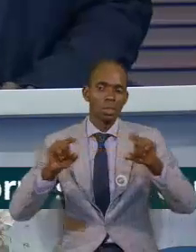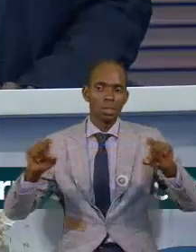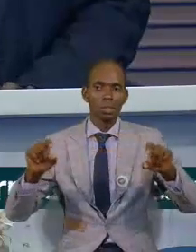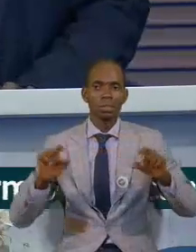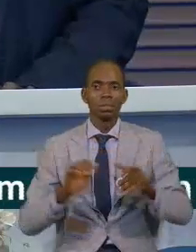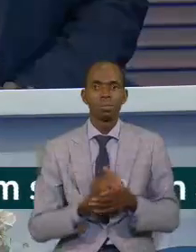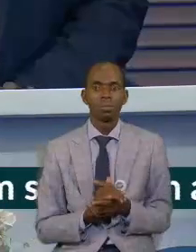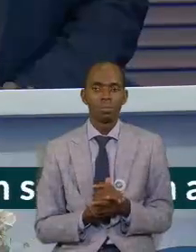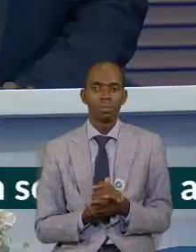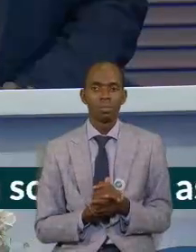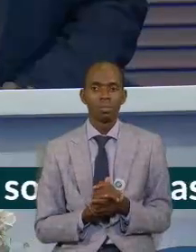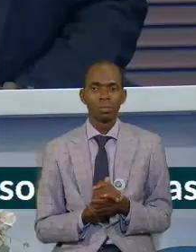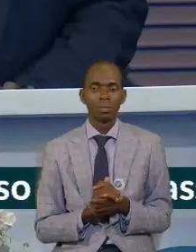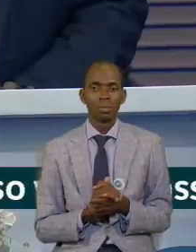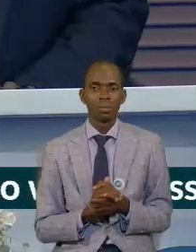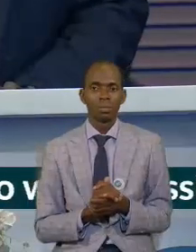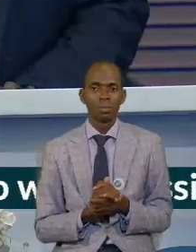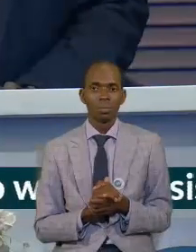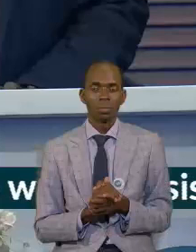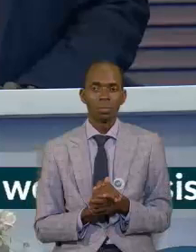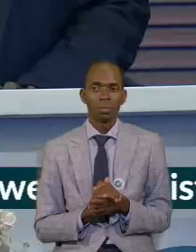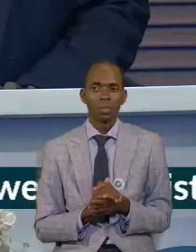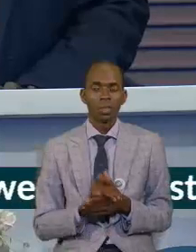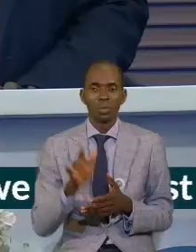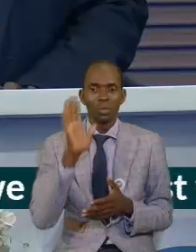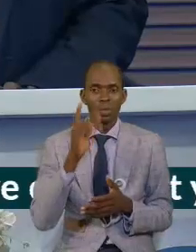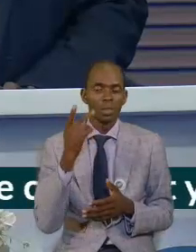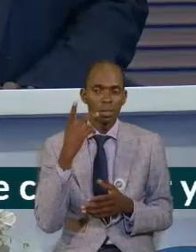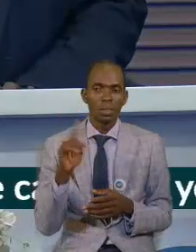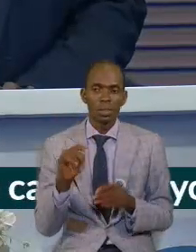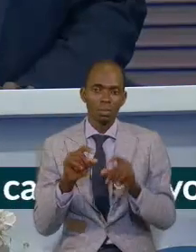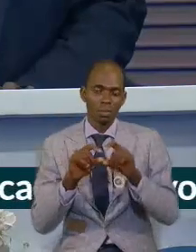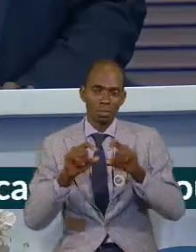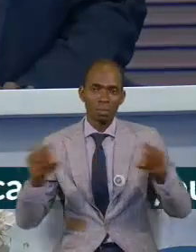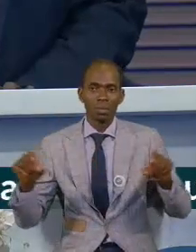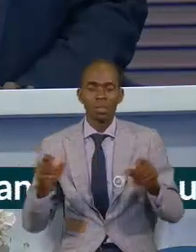Qui faufile sur l'écran en bas. The link below the screen.